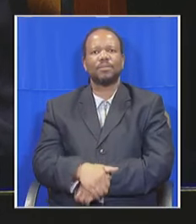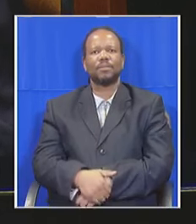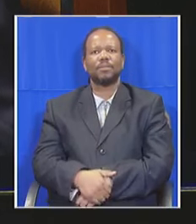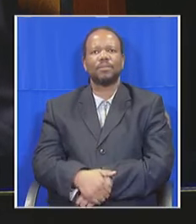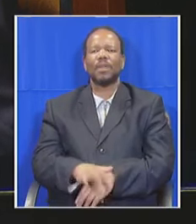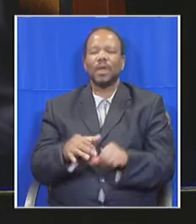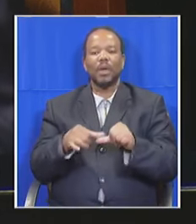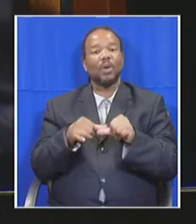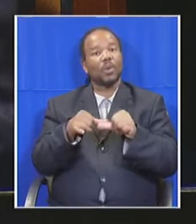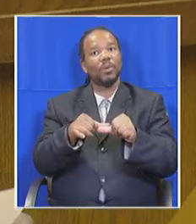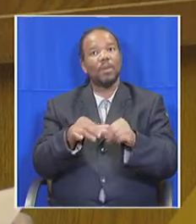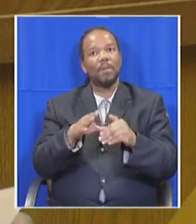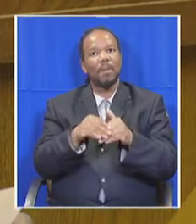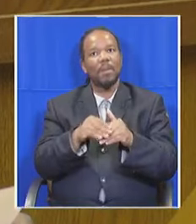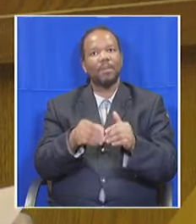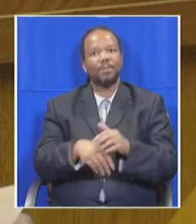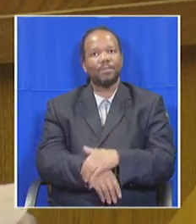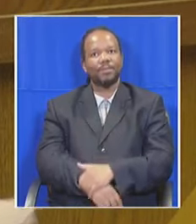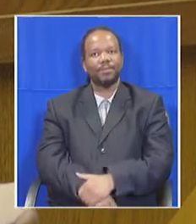Go ahead, honorable member.